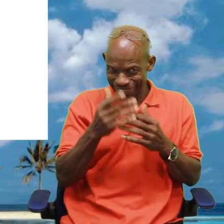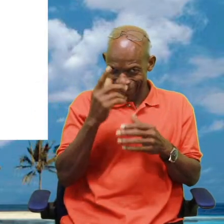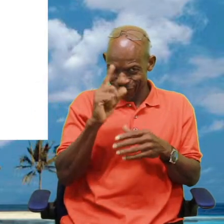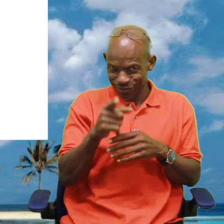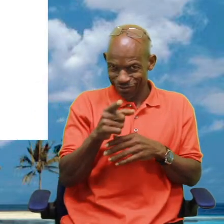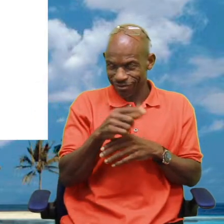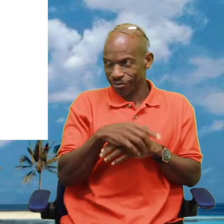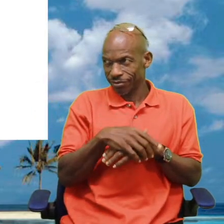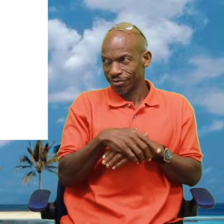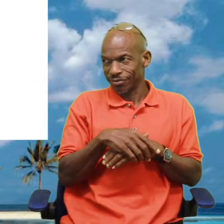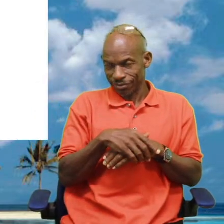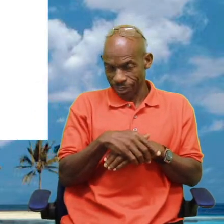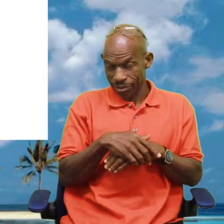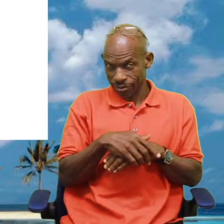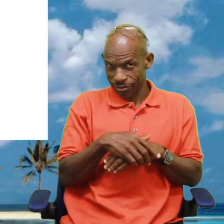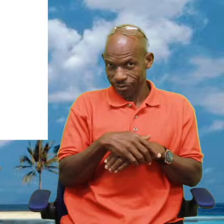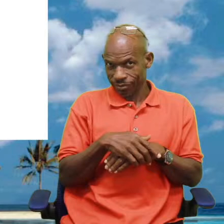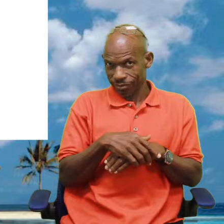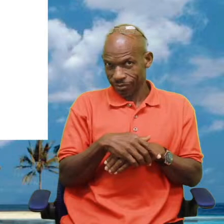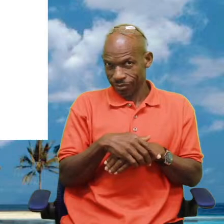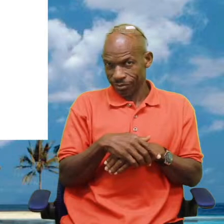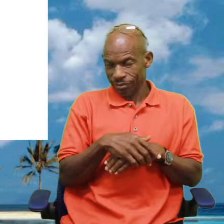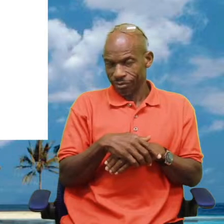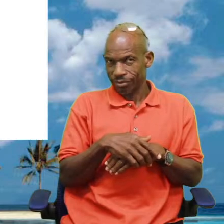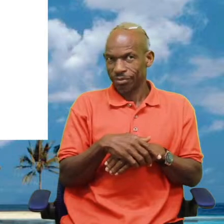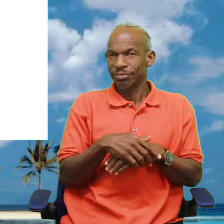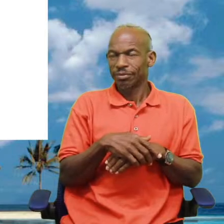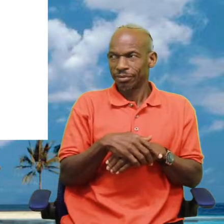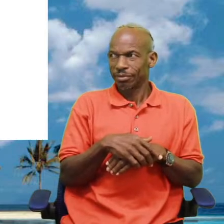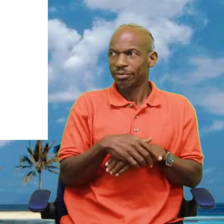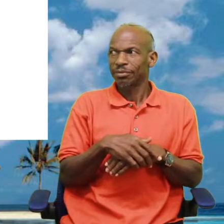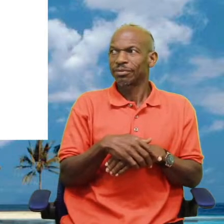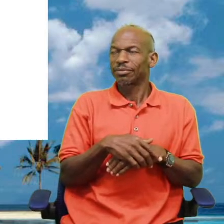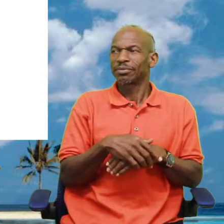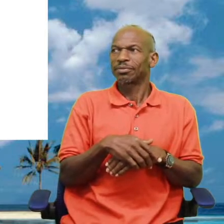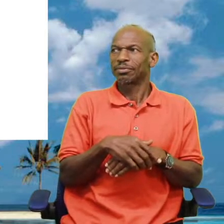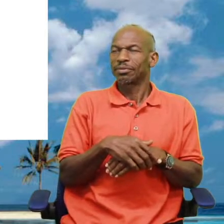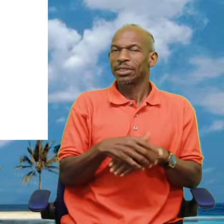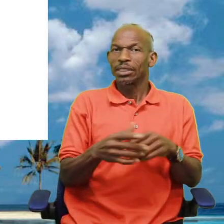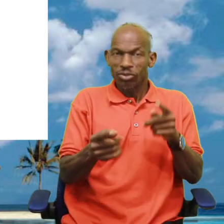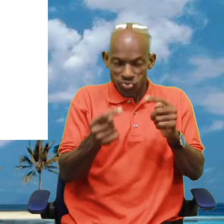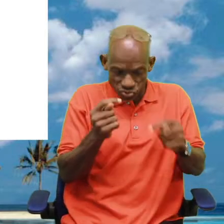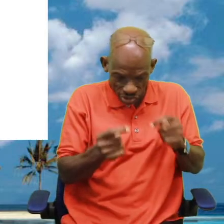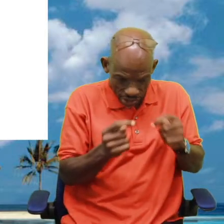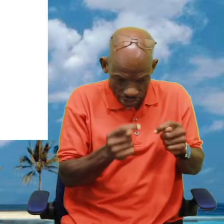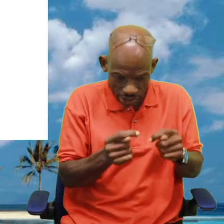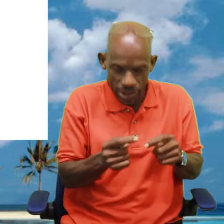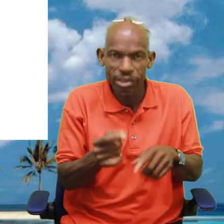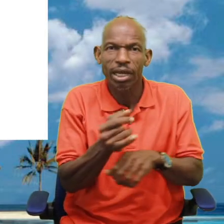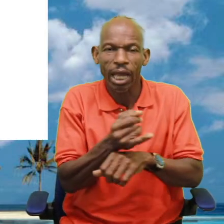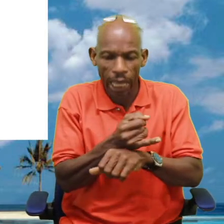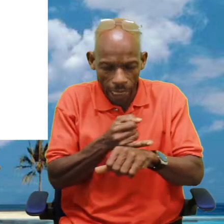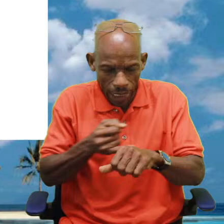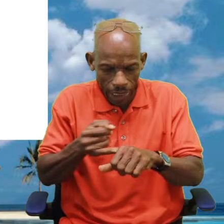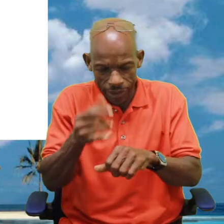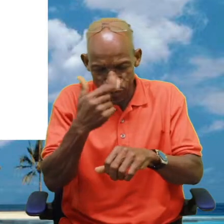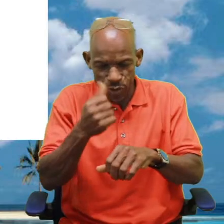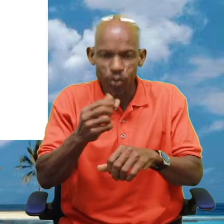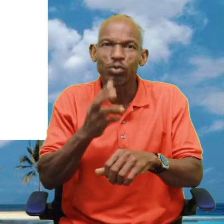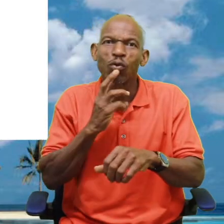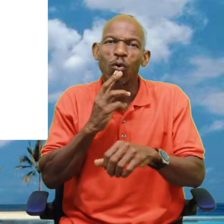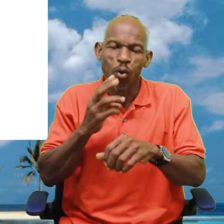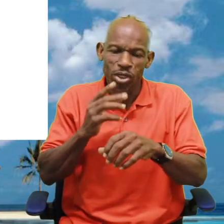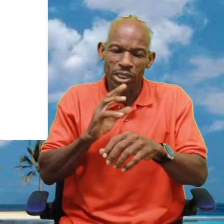A piece of land surrounded by water is an island. And Trinidad is an island. So our country, Trinidad